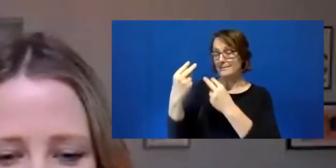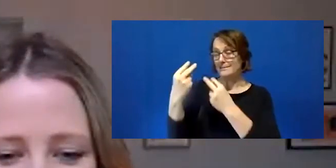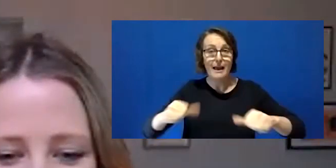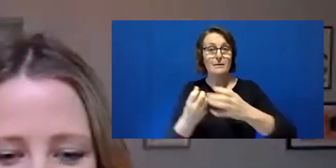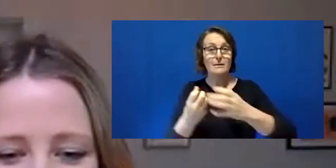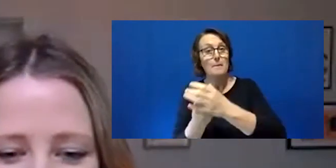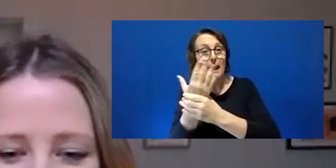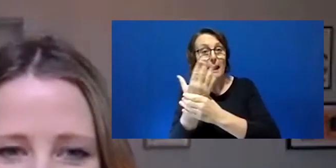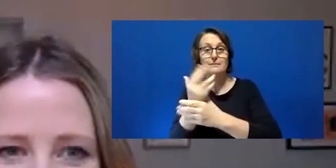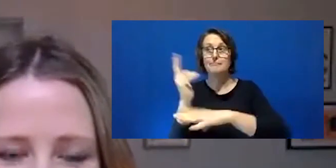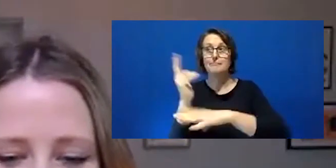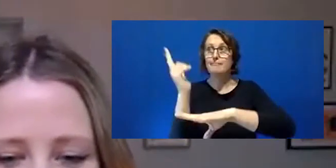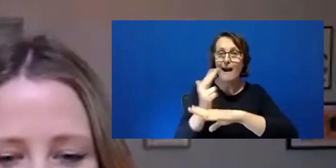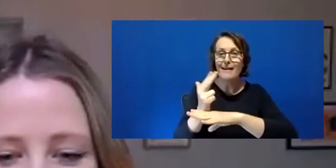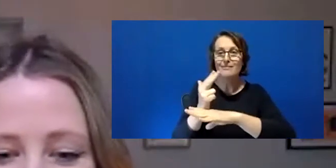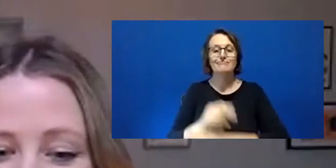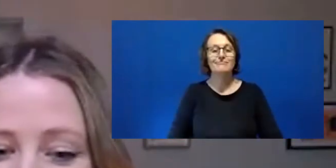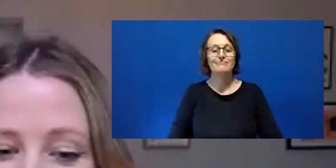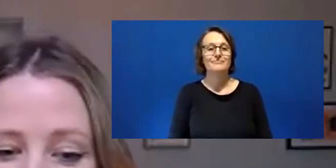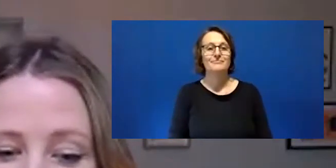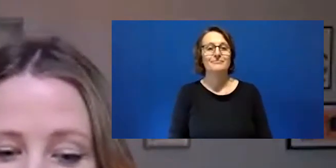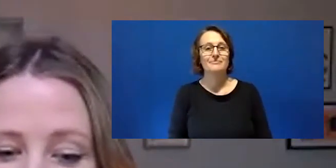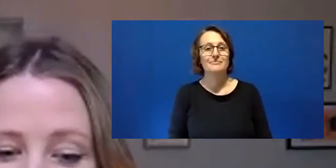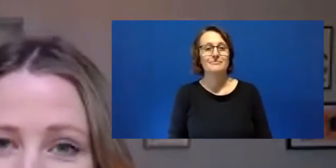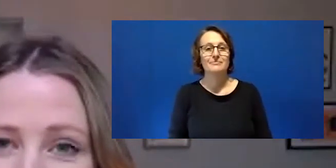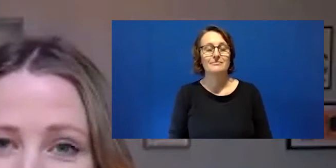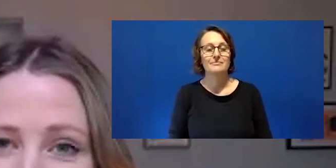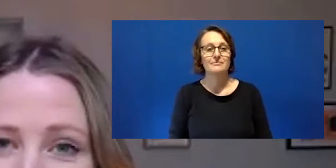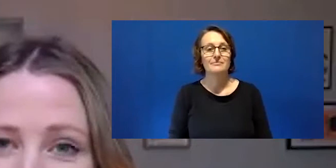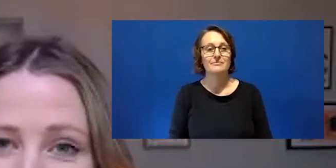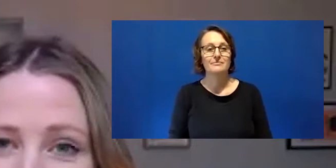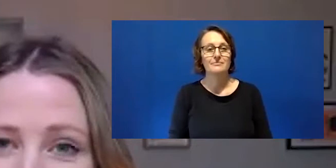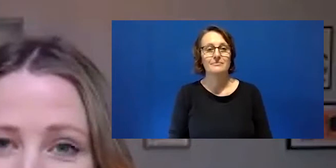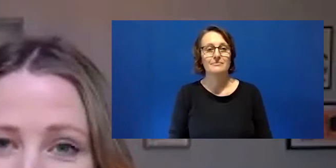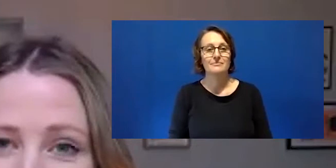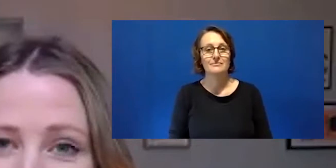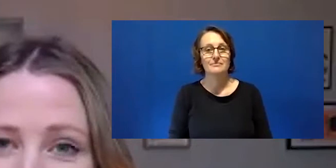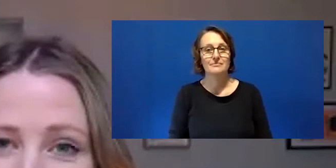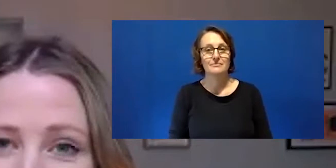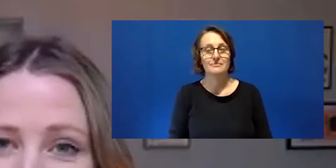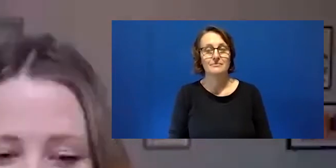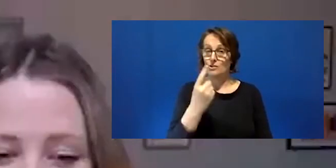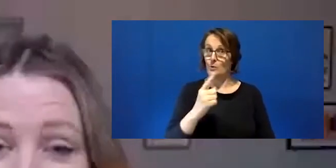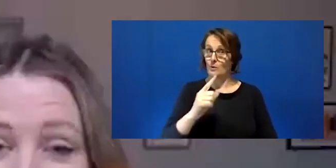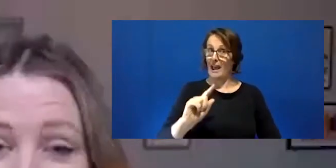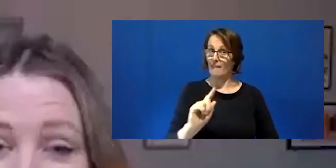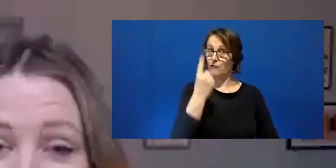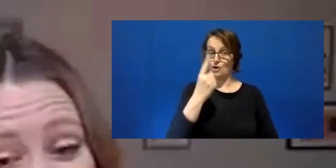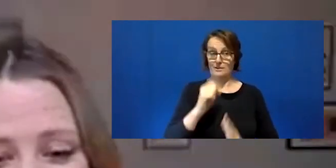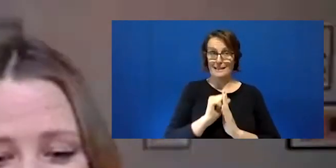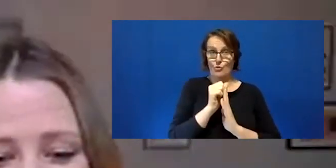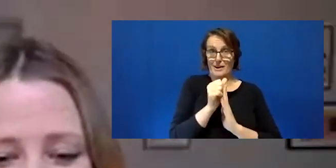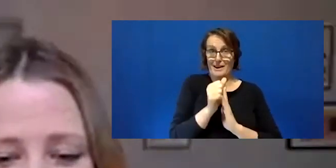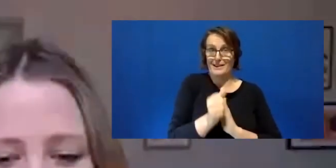wall. As we draw closer to the end of the first Creative Connection series, today being the penultimate